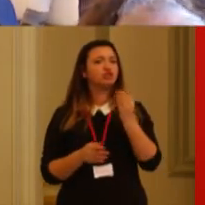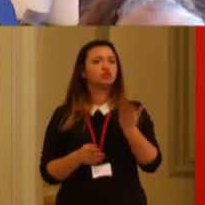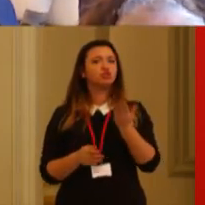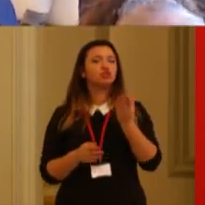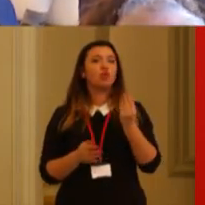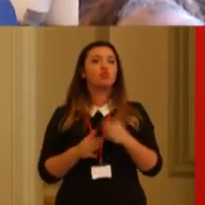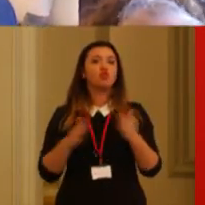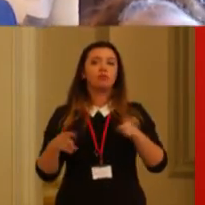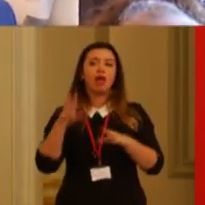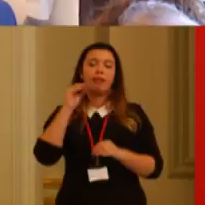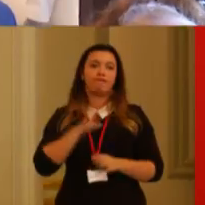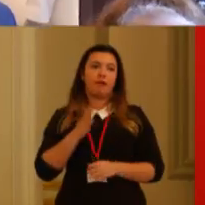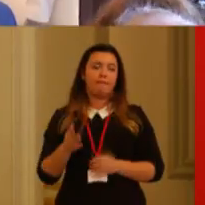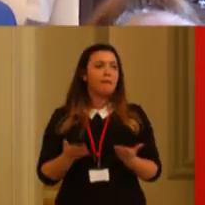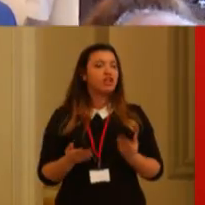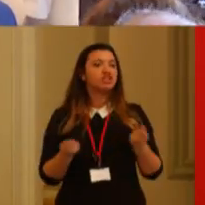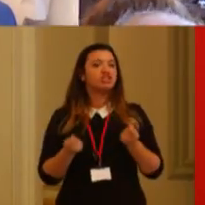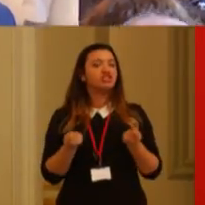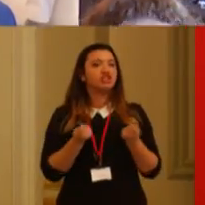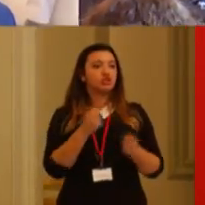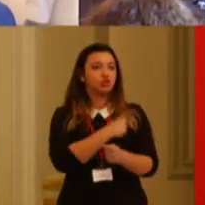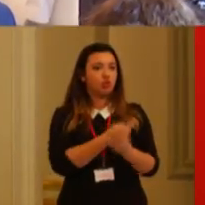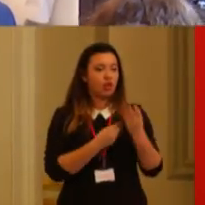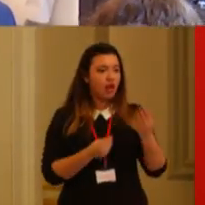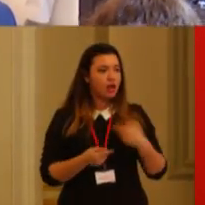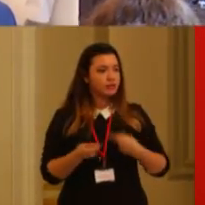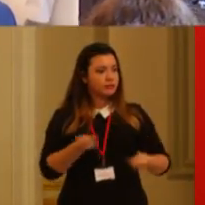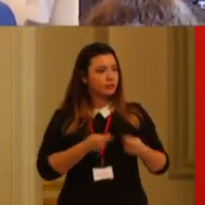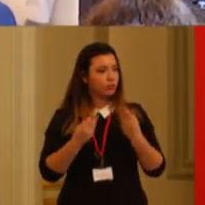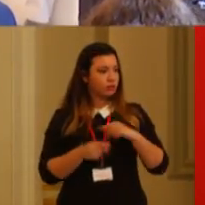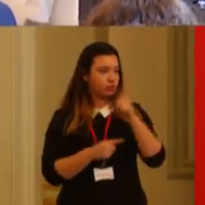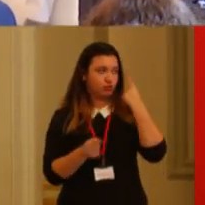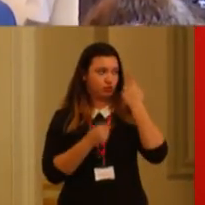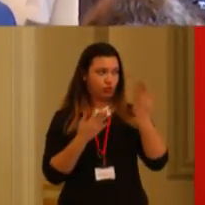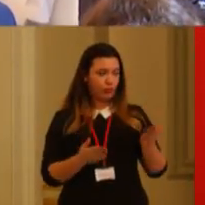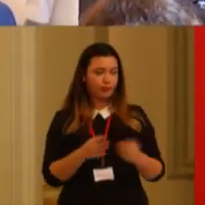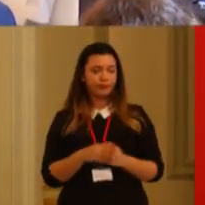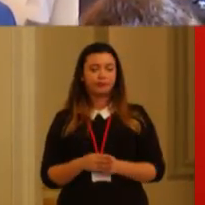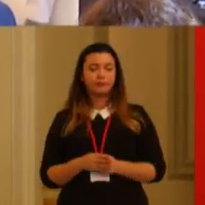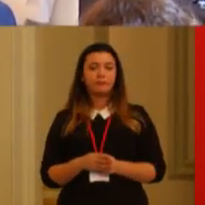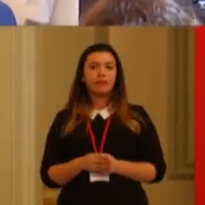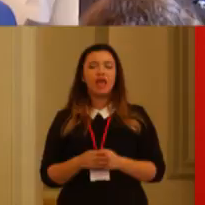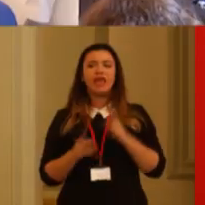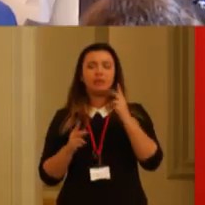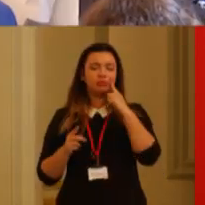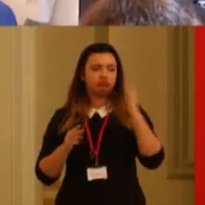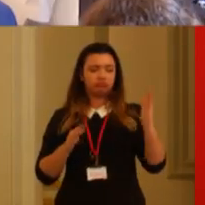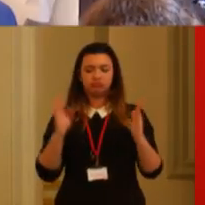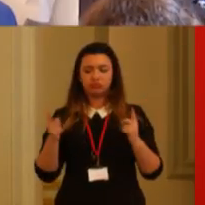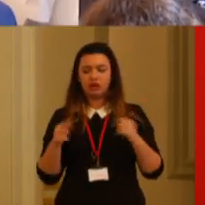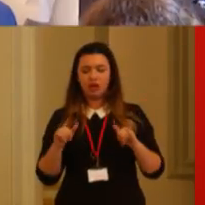private sector puts a great deal of emphasis on the youth segment, both as consumers and as